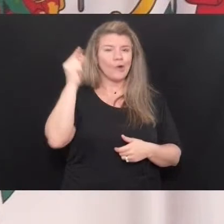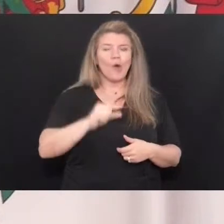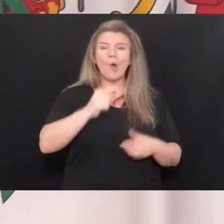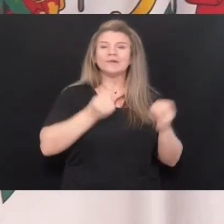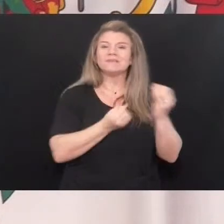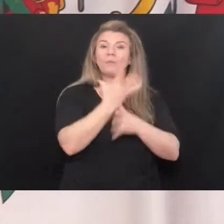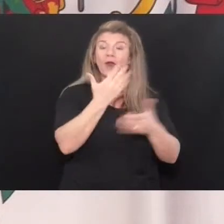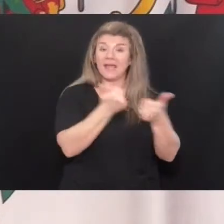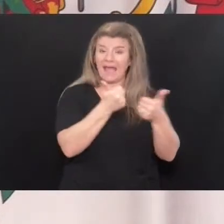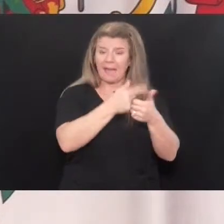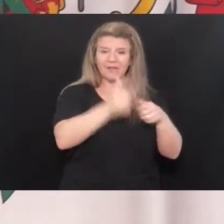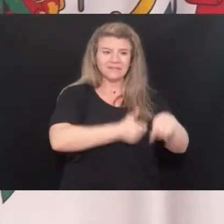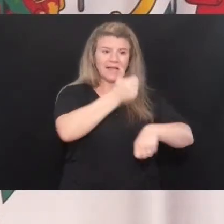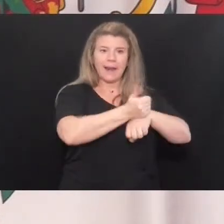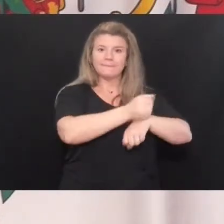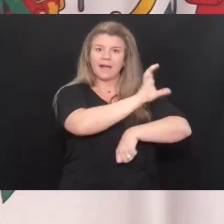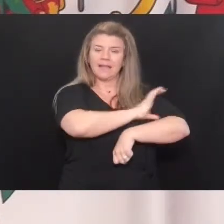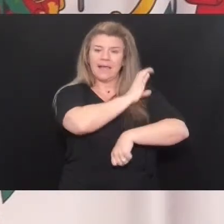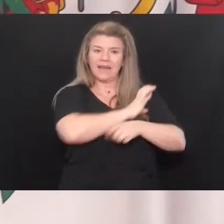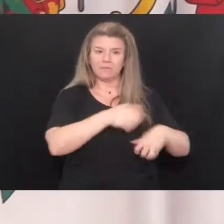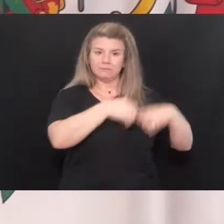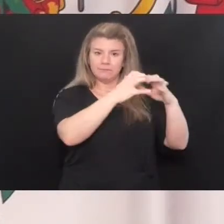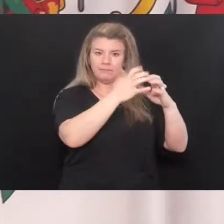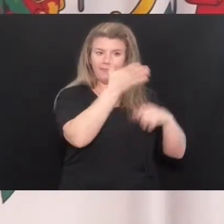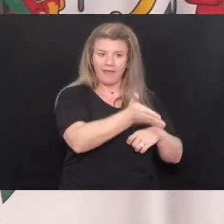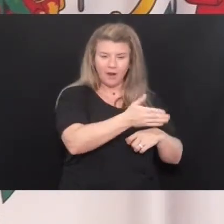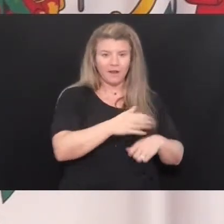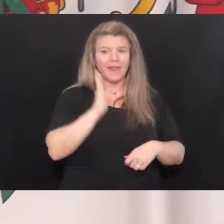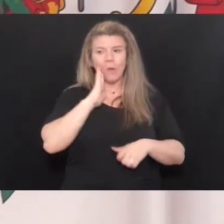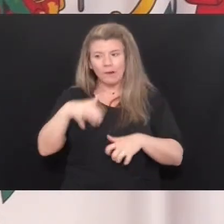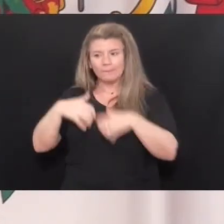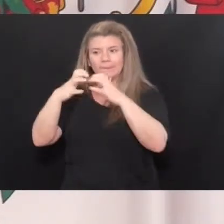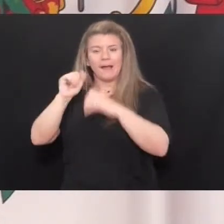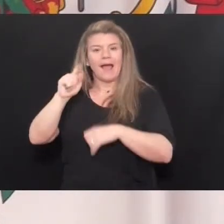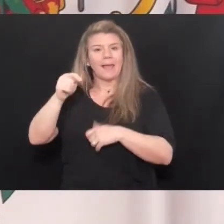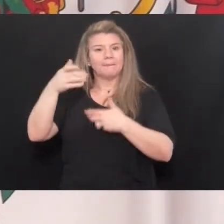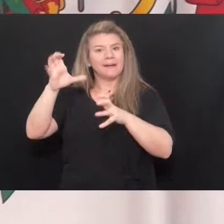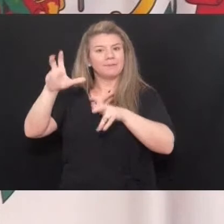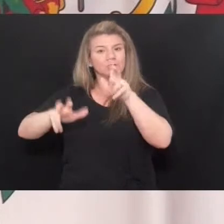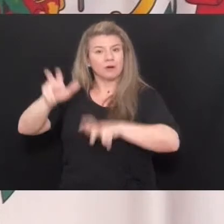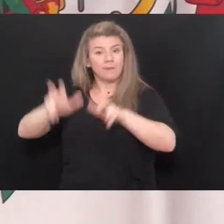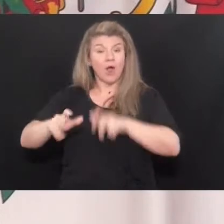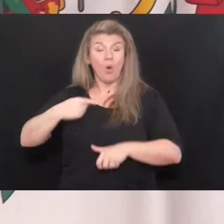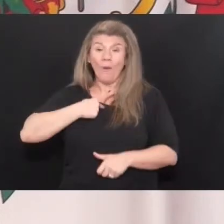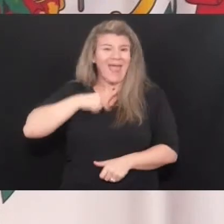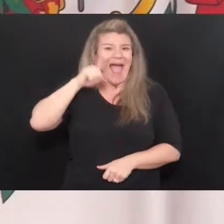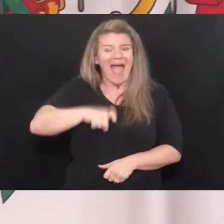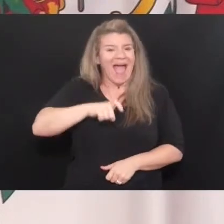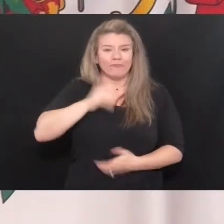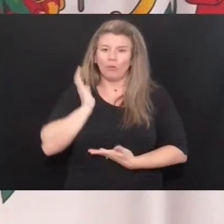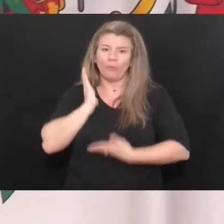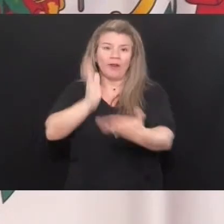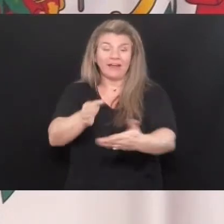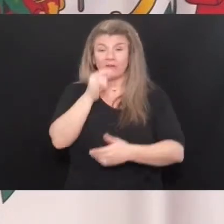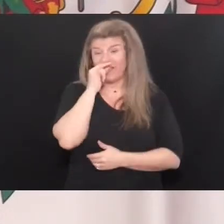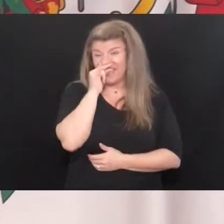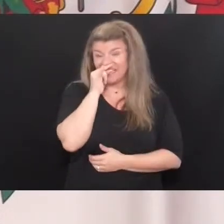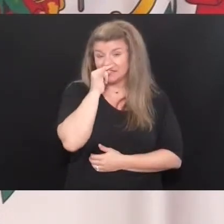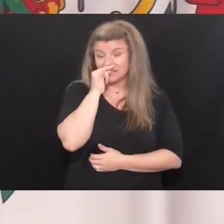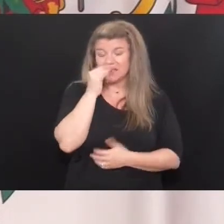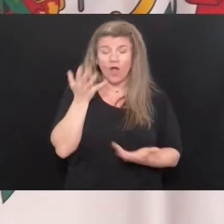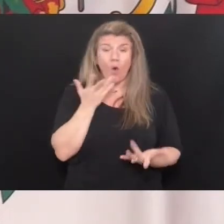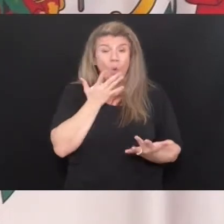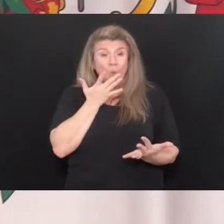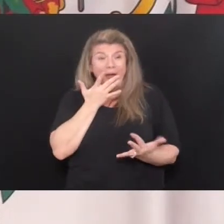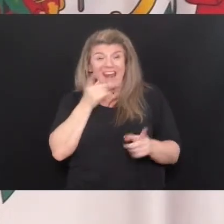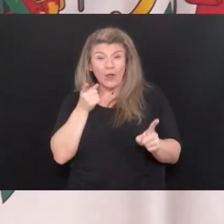University. Absolutely, we have got to take these vaccines right to our kids, because depending and waiting on the kids